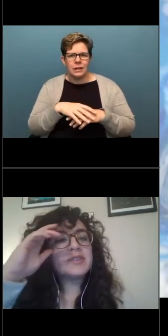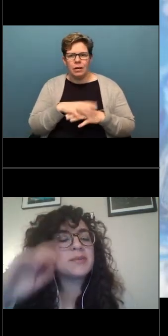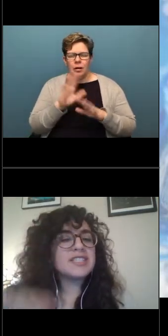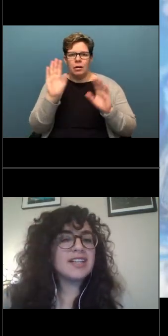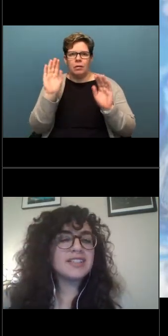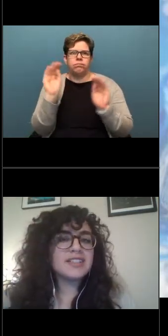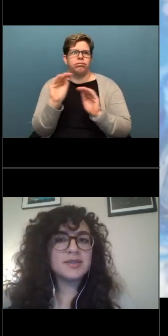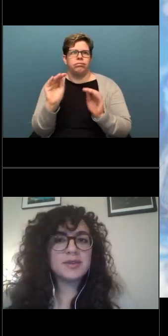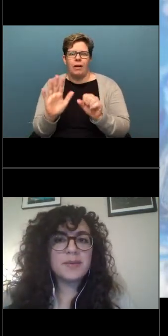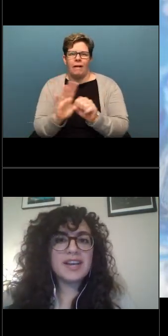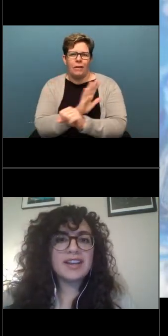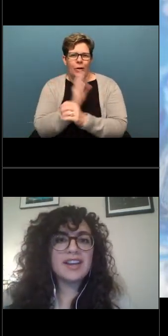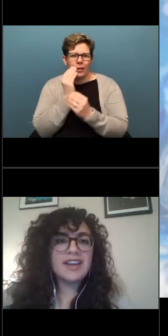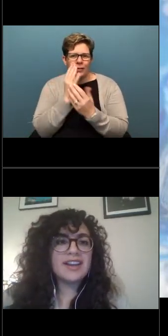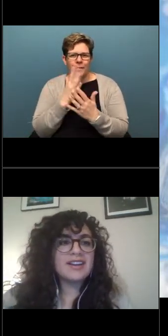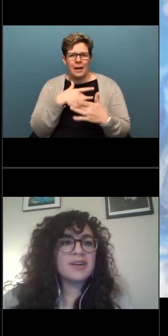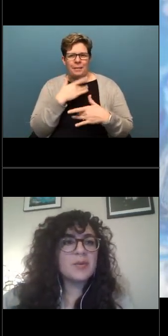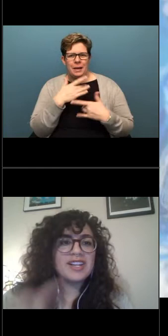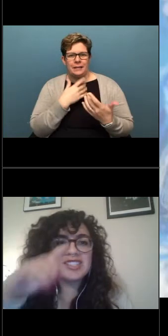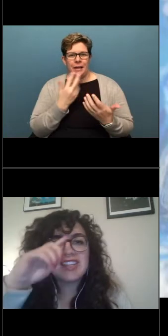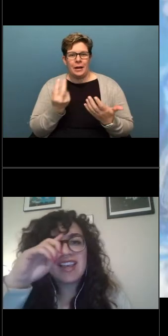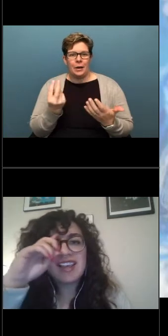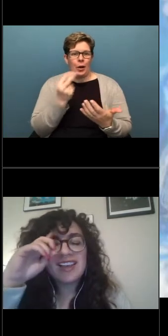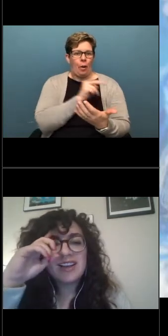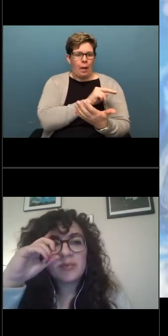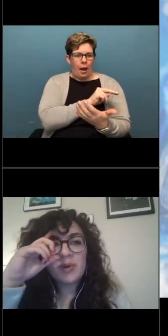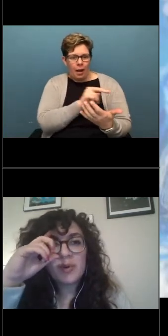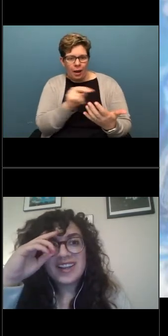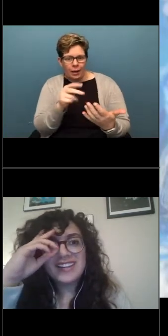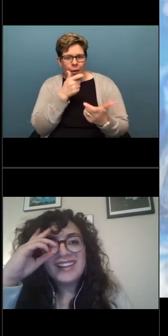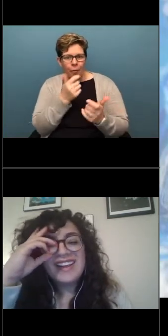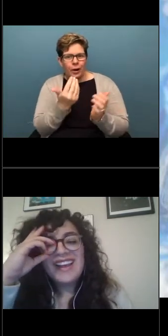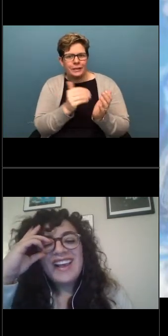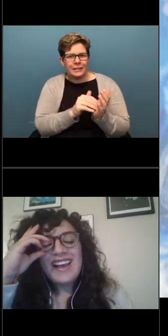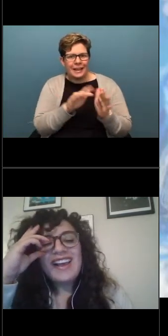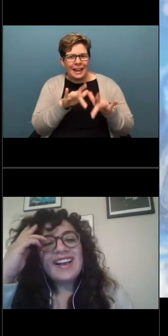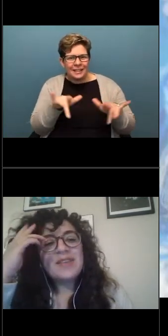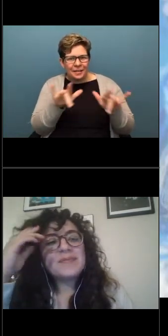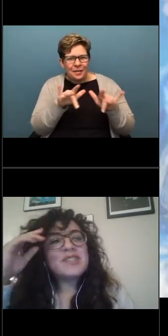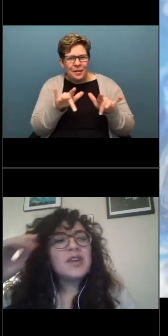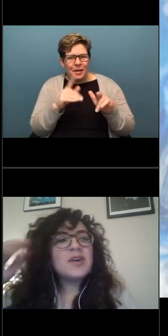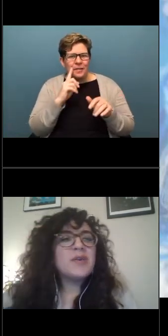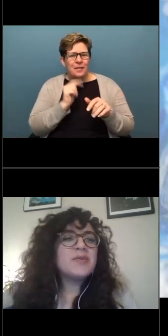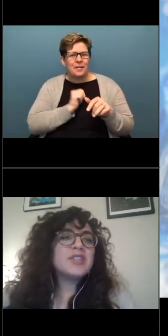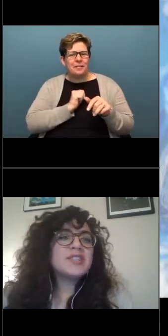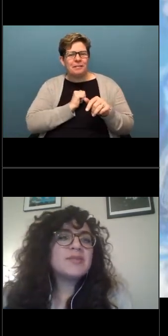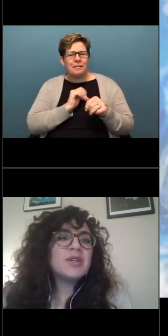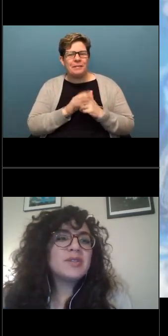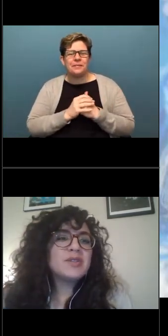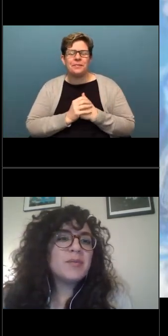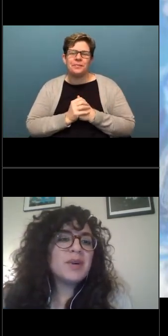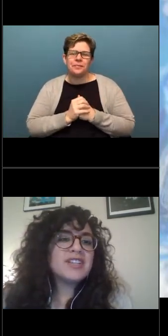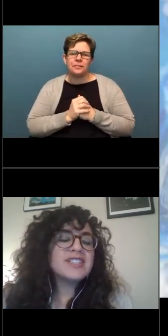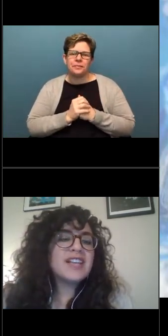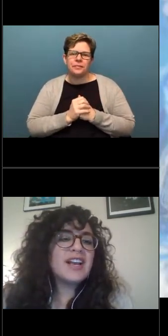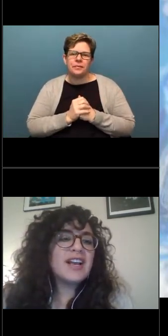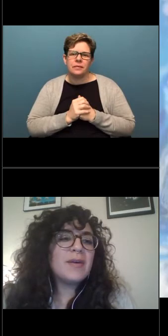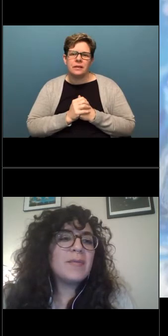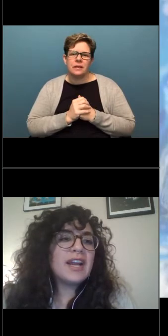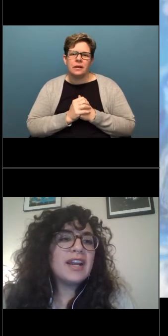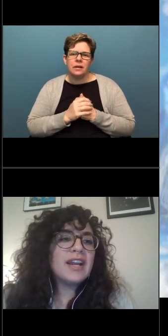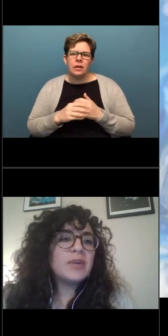info, so I'm excited to go back and watch that recording. So for some closing